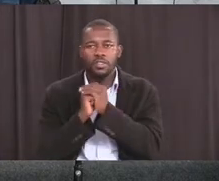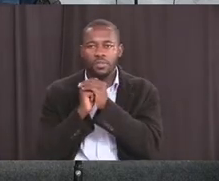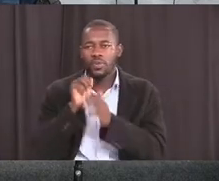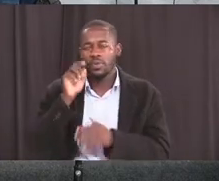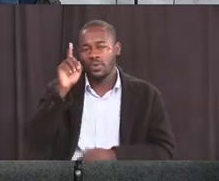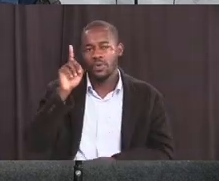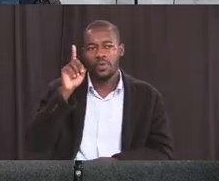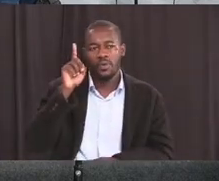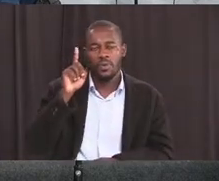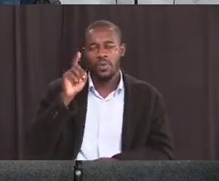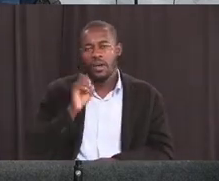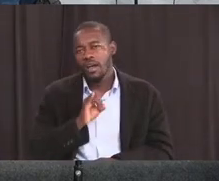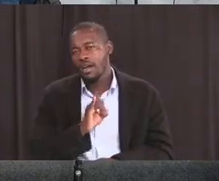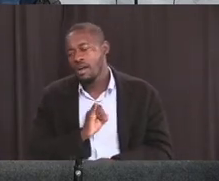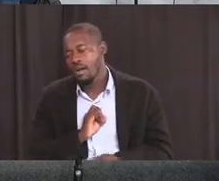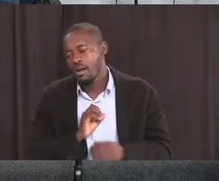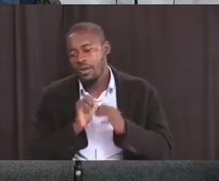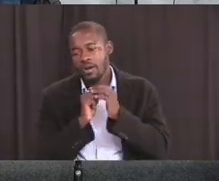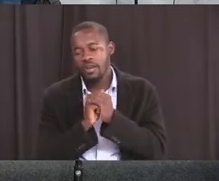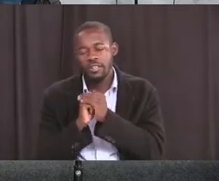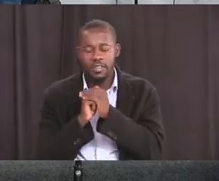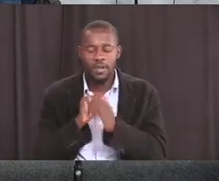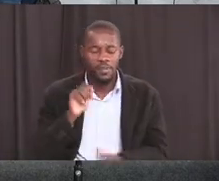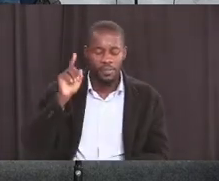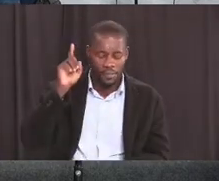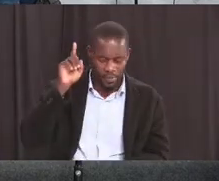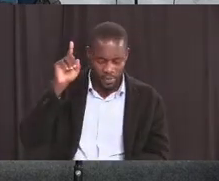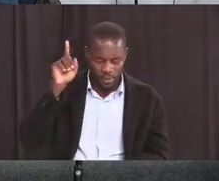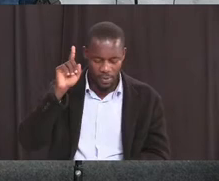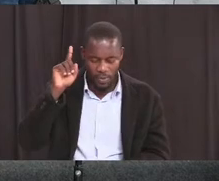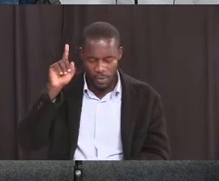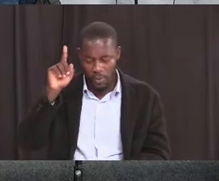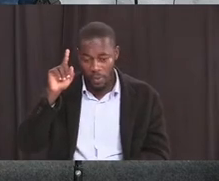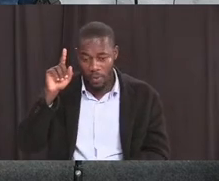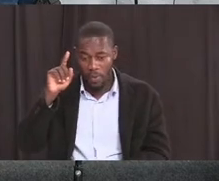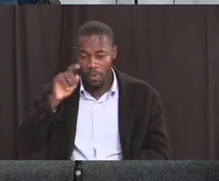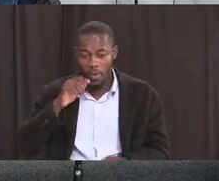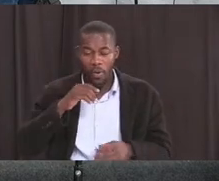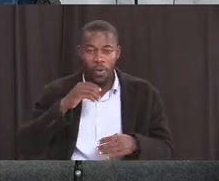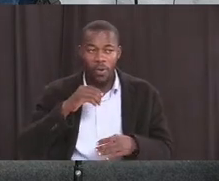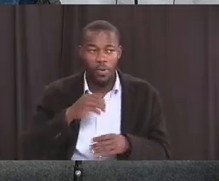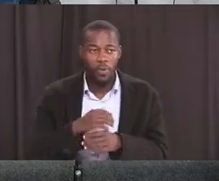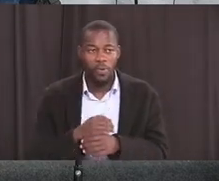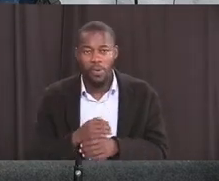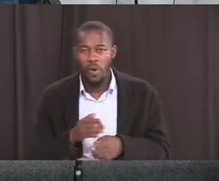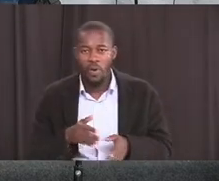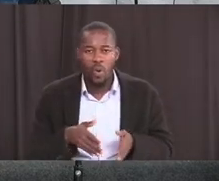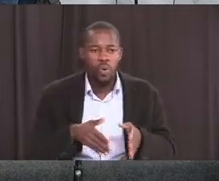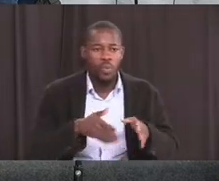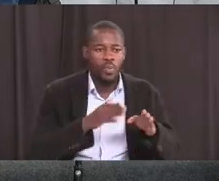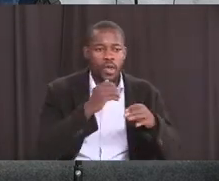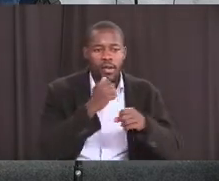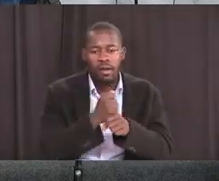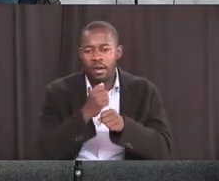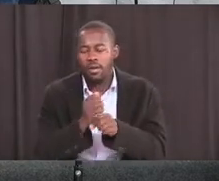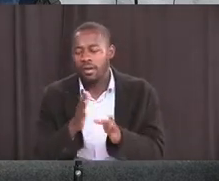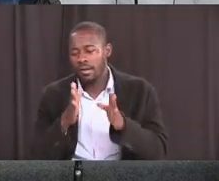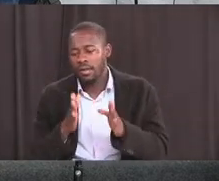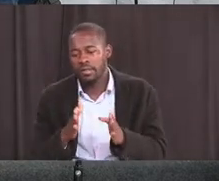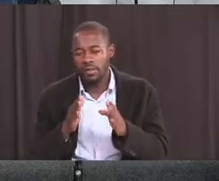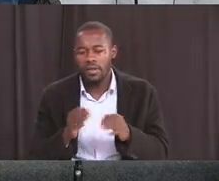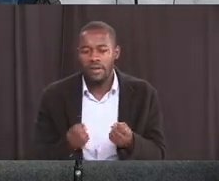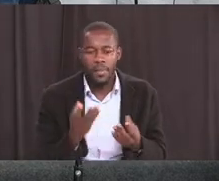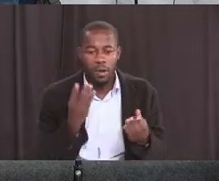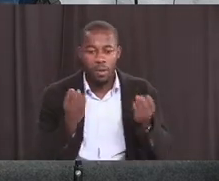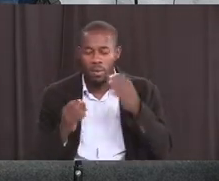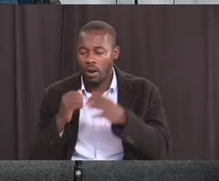worship you, I worship you. You are way maker,